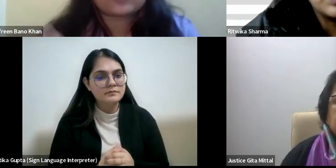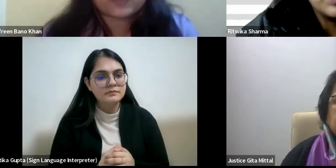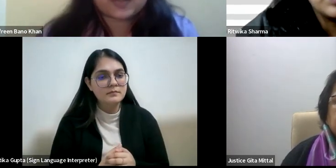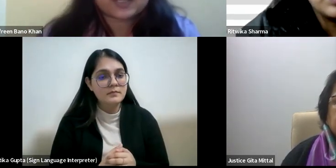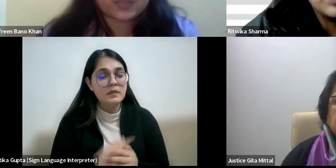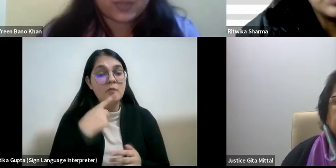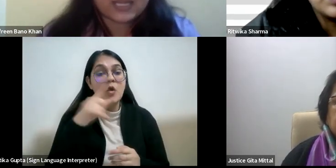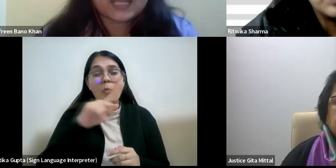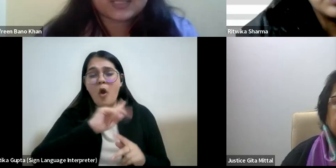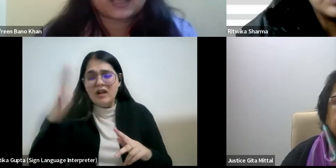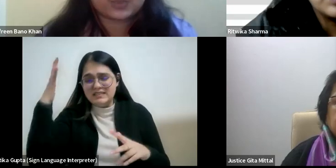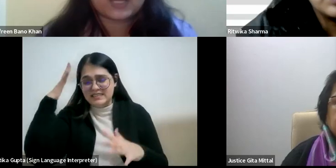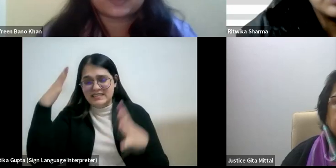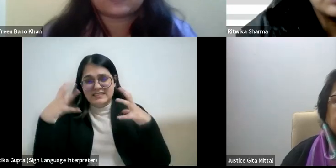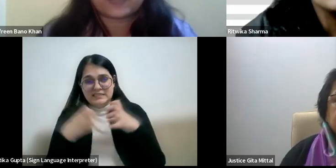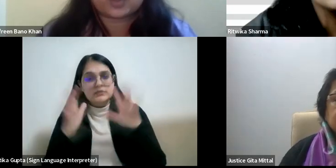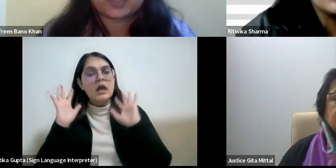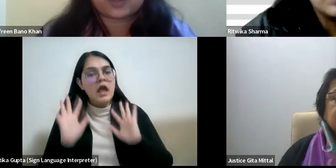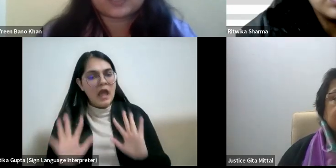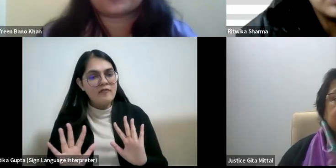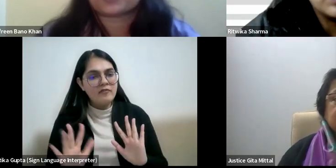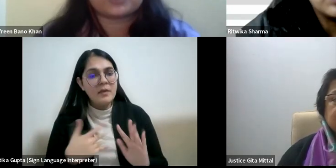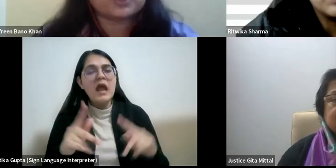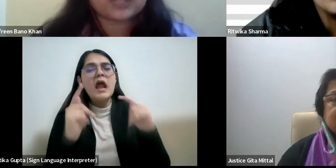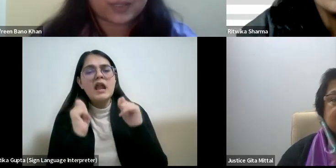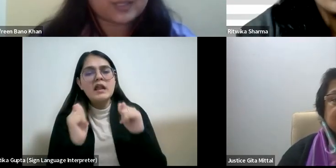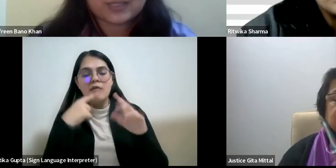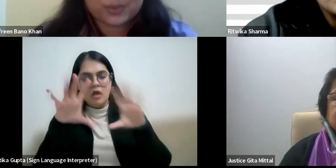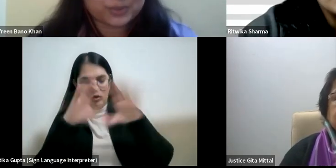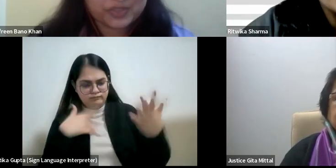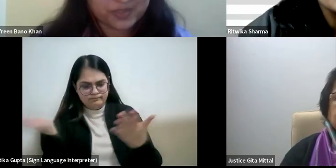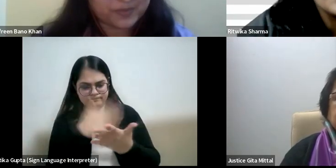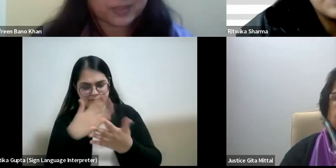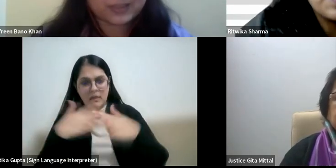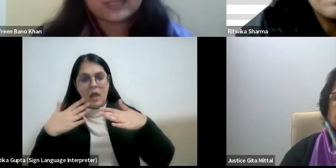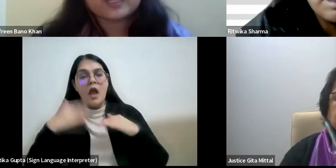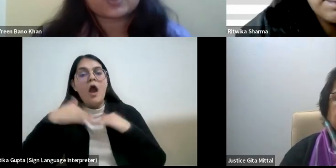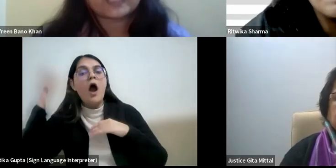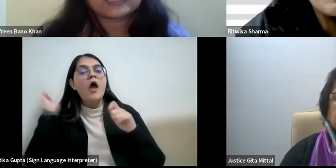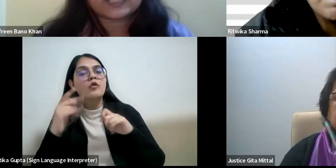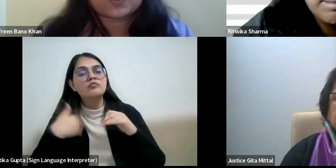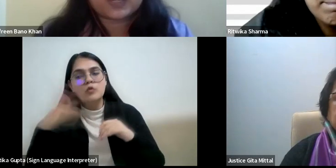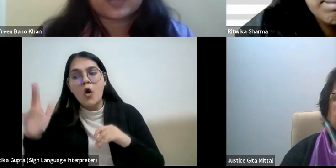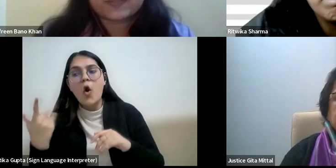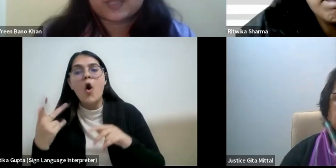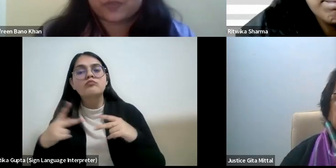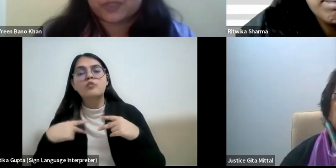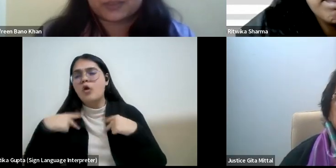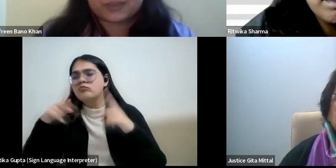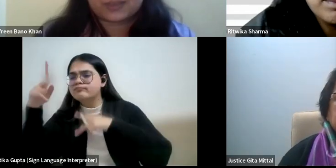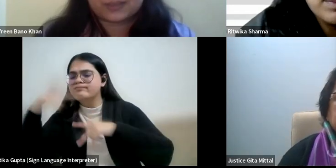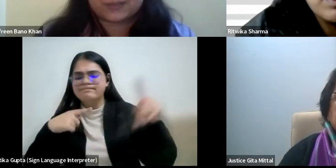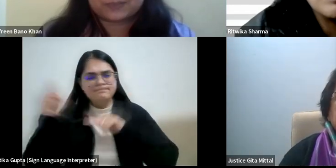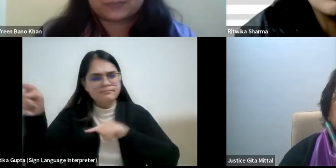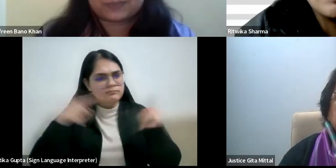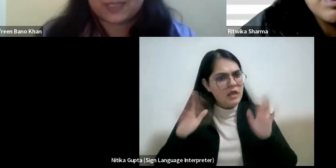With all the frustration that one has, you ultimately find hope in the constitution. You go to the high courts and you go to the Supreme Court. So I think that is what drives them